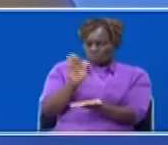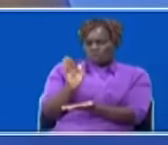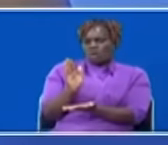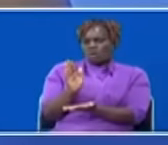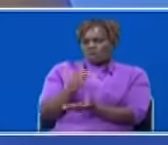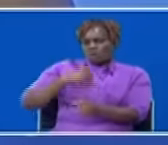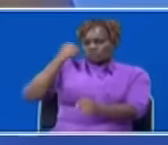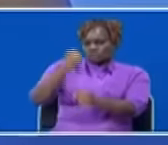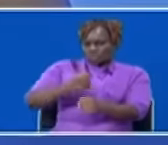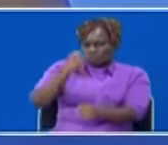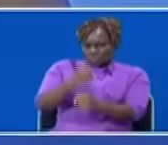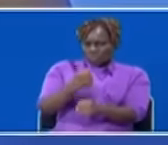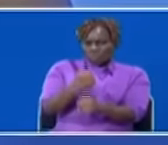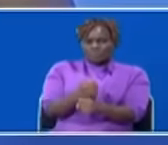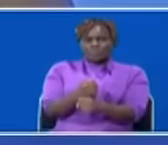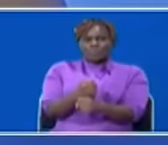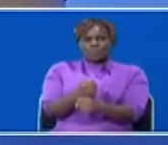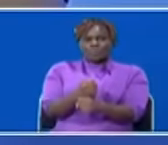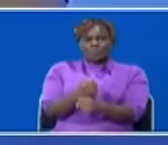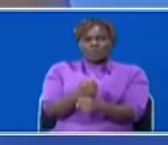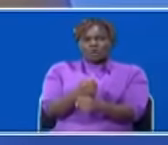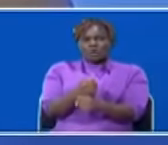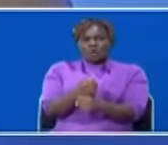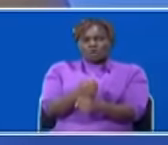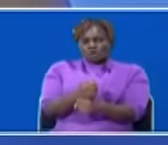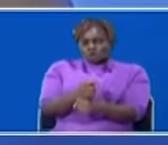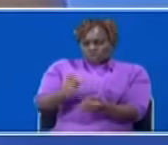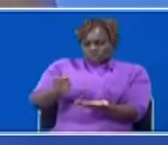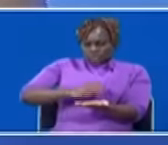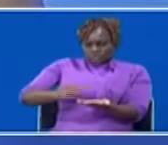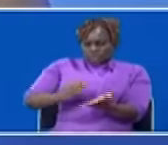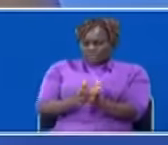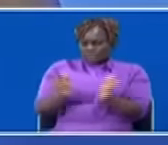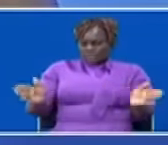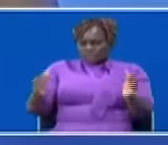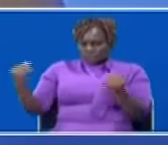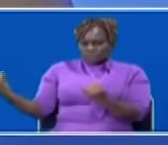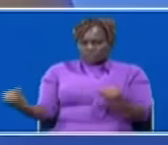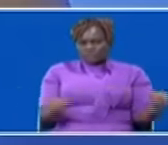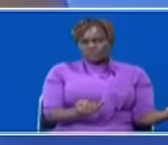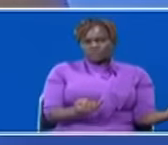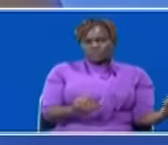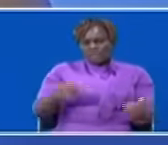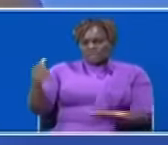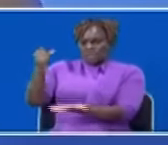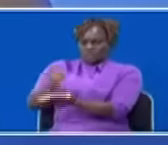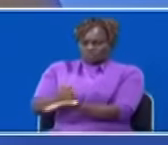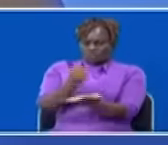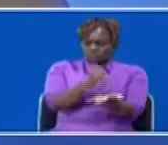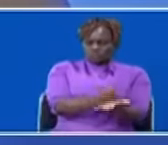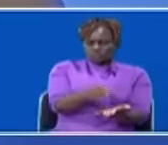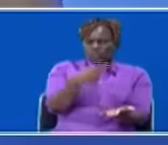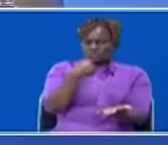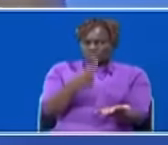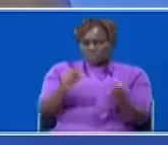the functions of the Office of the Secretary General and the introduction of some of these other offices that you say